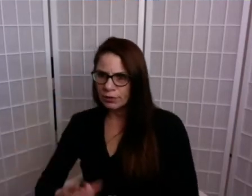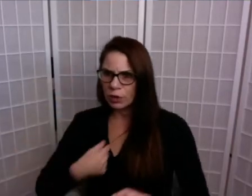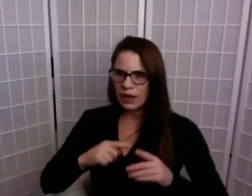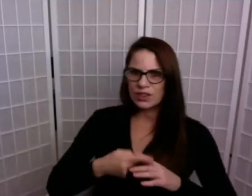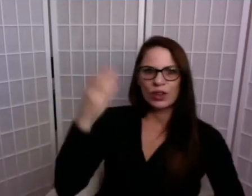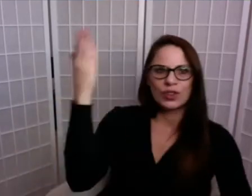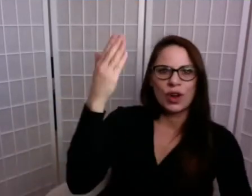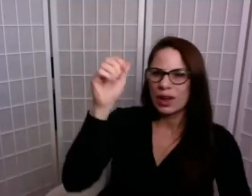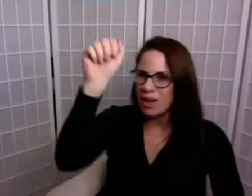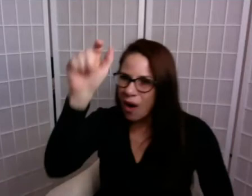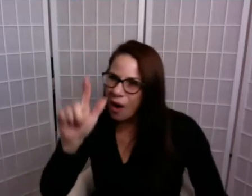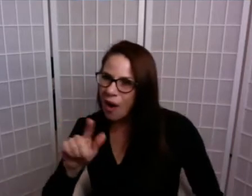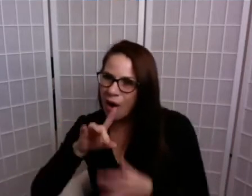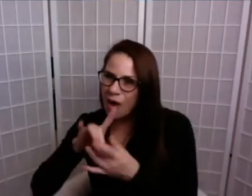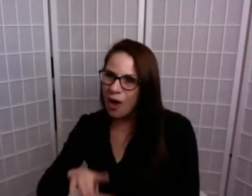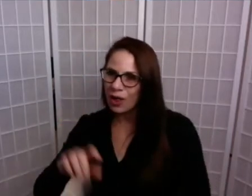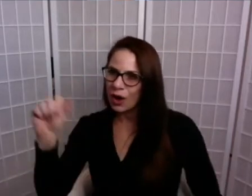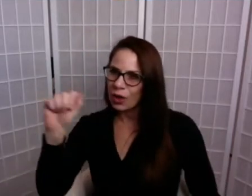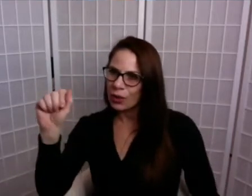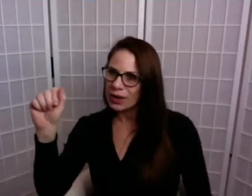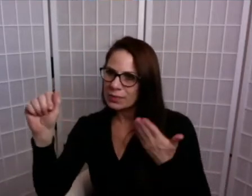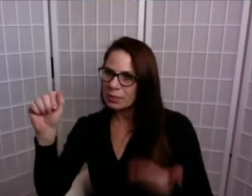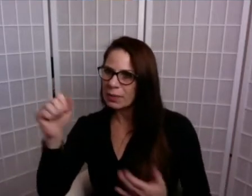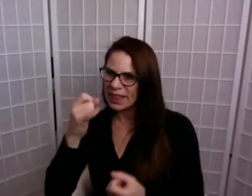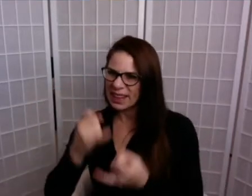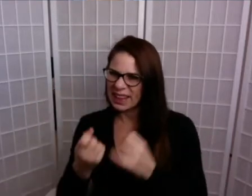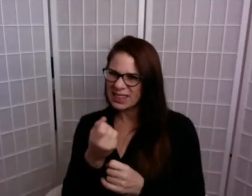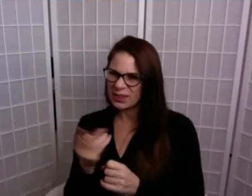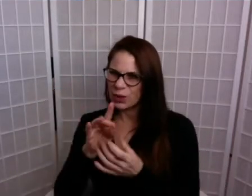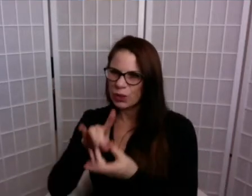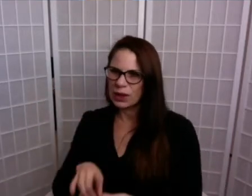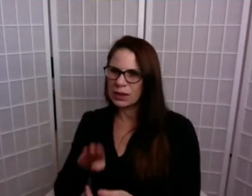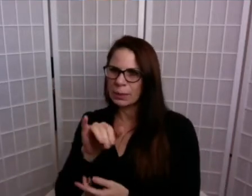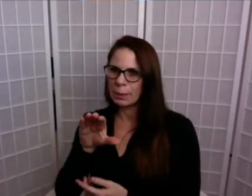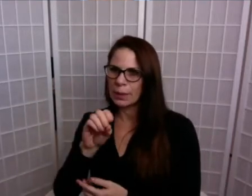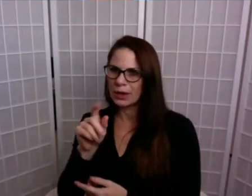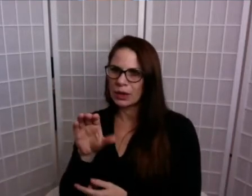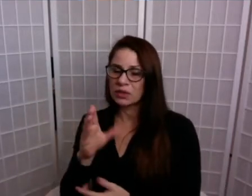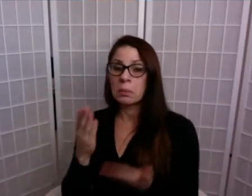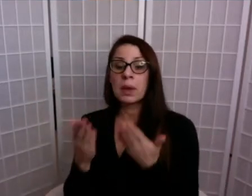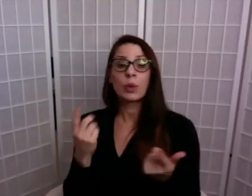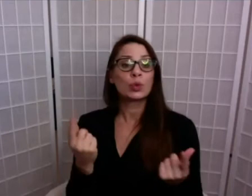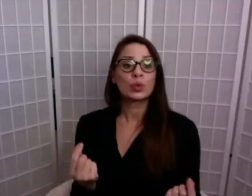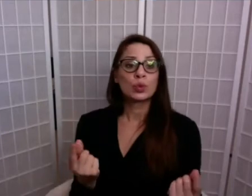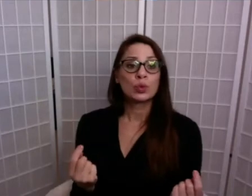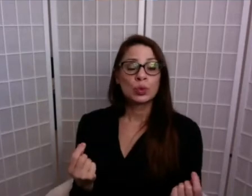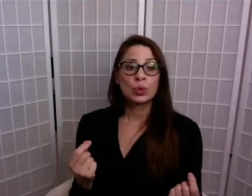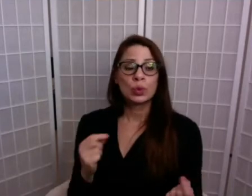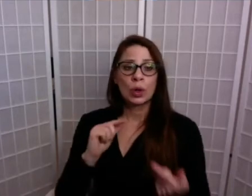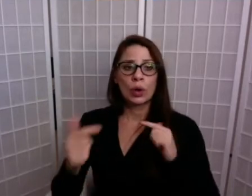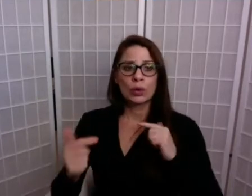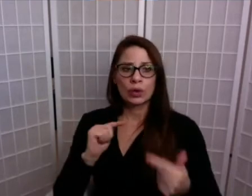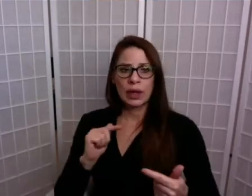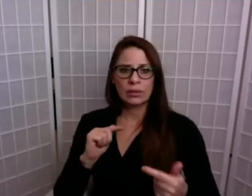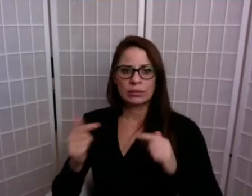all arthritis. Perhaps the last few questions are on biologics. So maybe what we could do is alternate questions one by one,